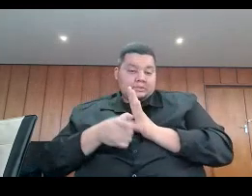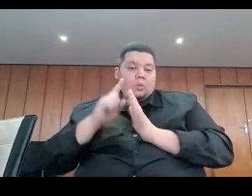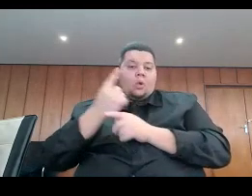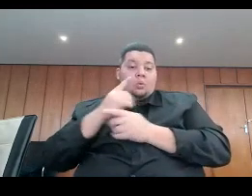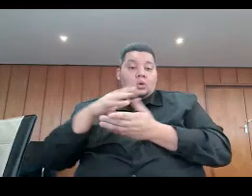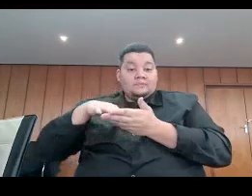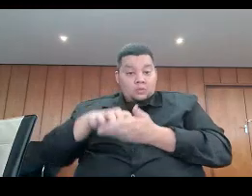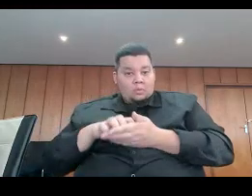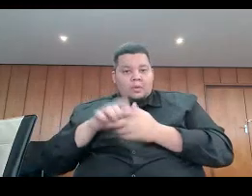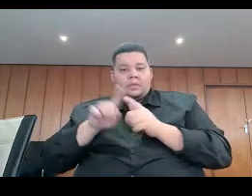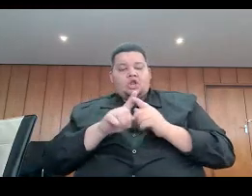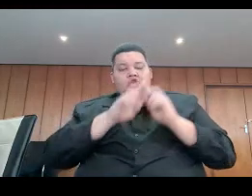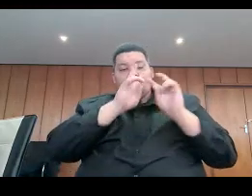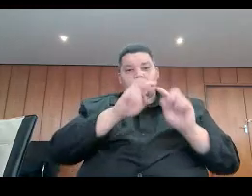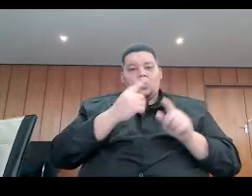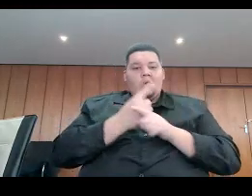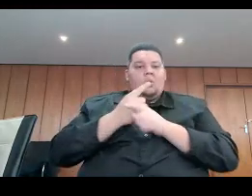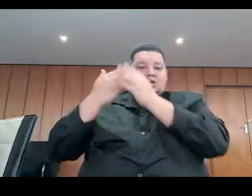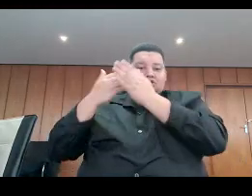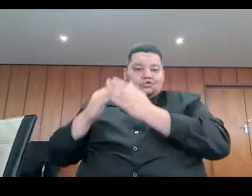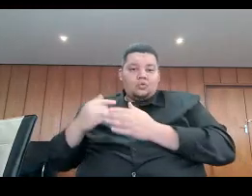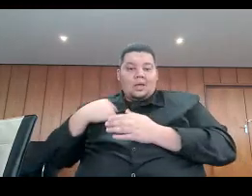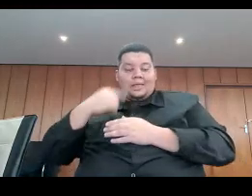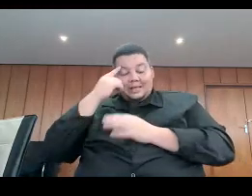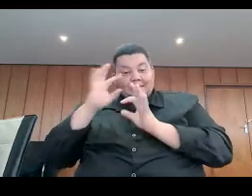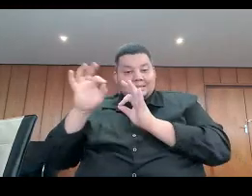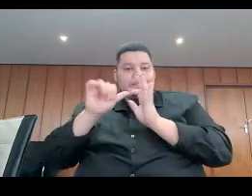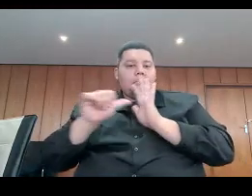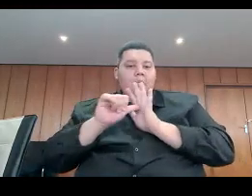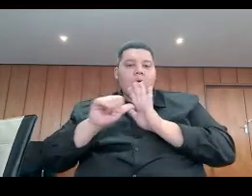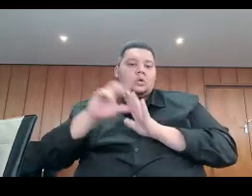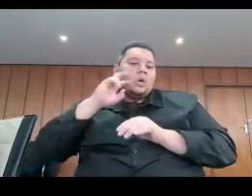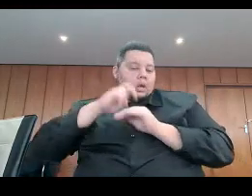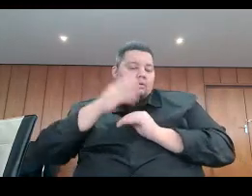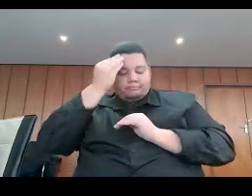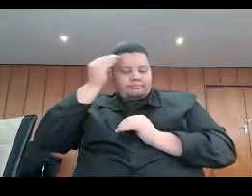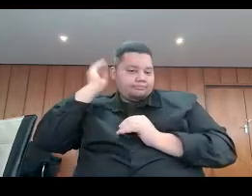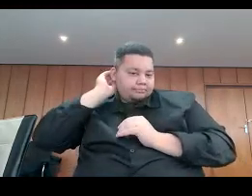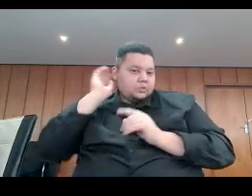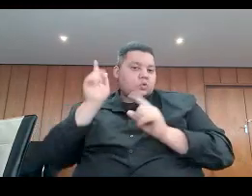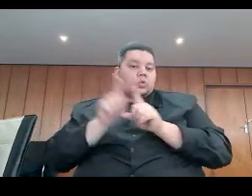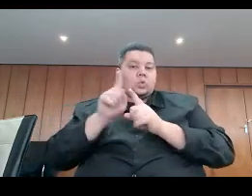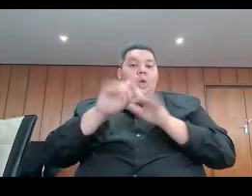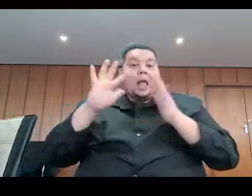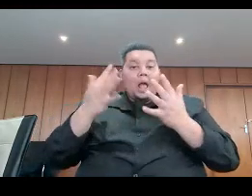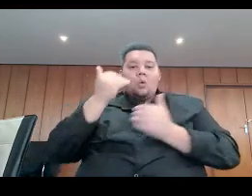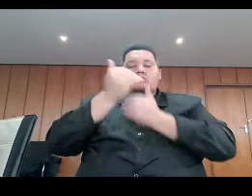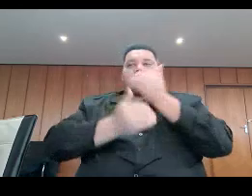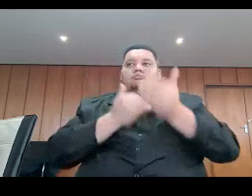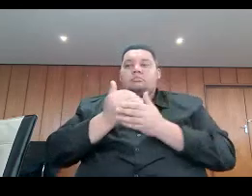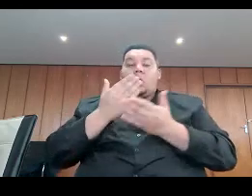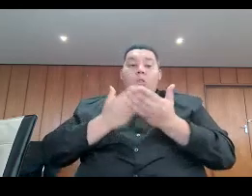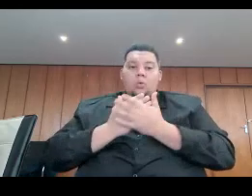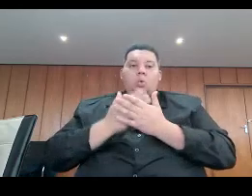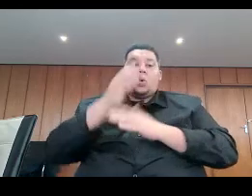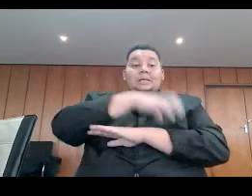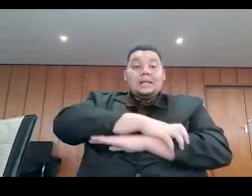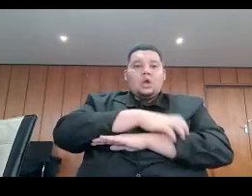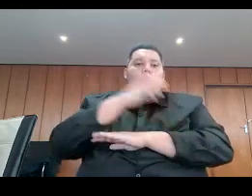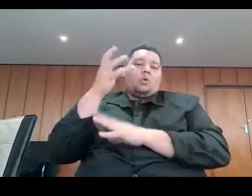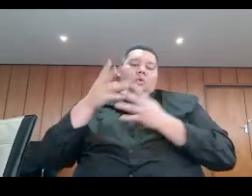exclude them from research. And I think that's important for us to think about. And then how to rethink ethics through the